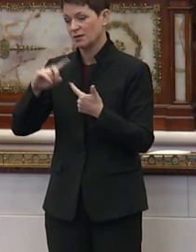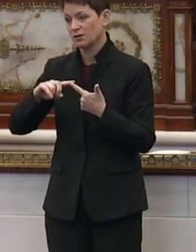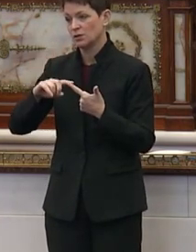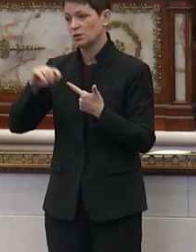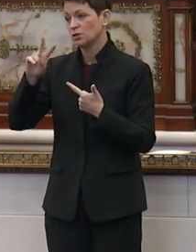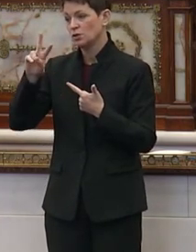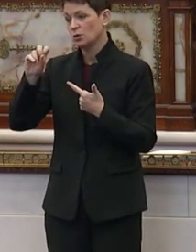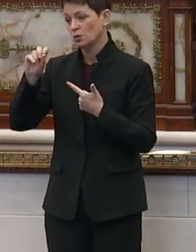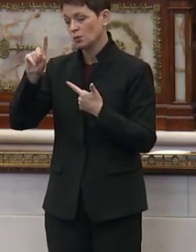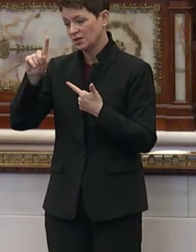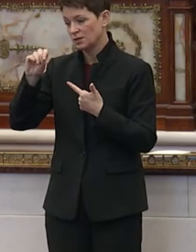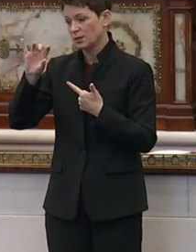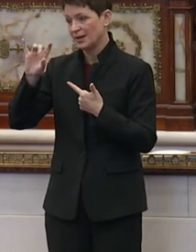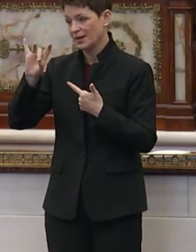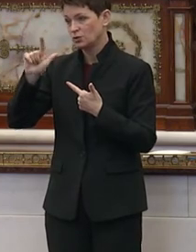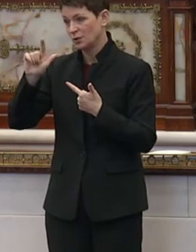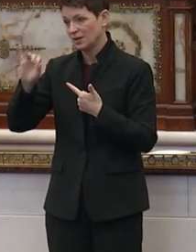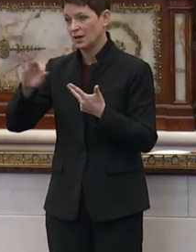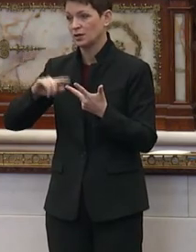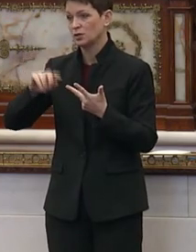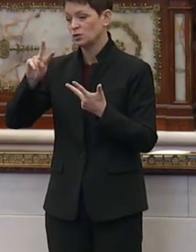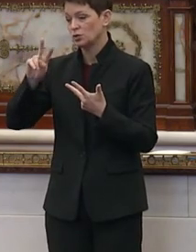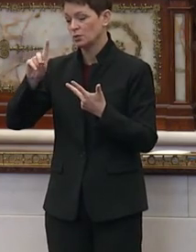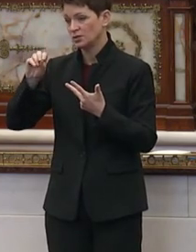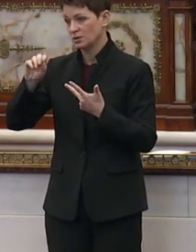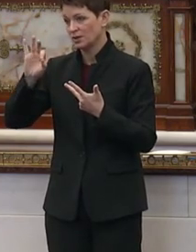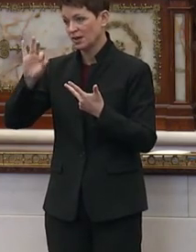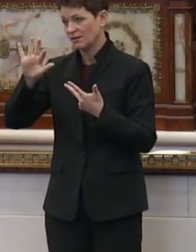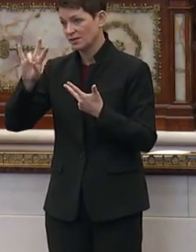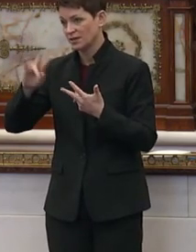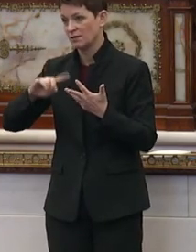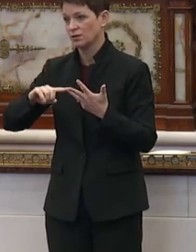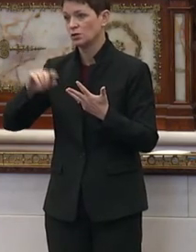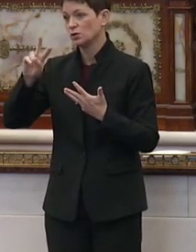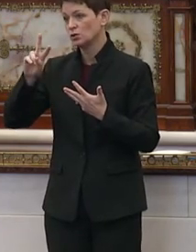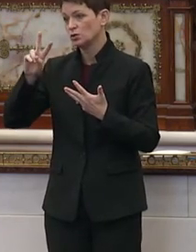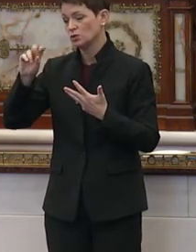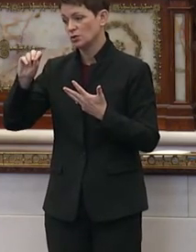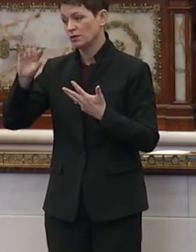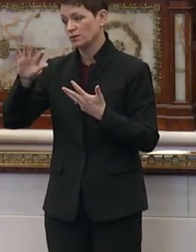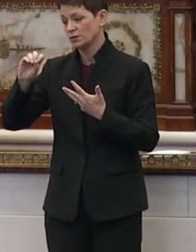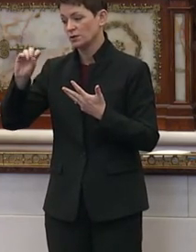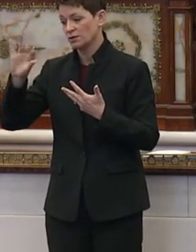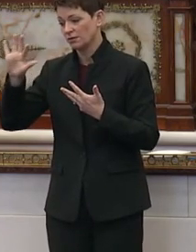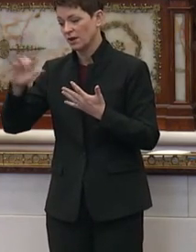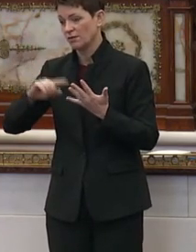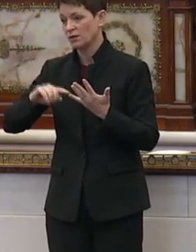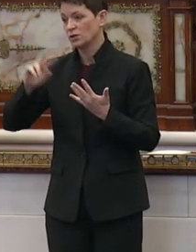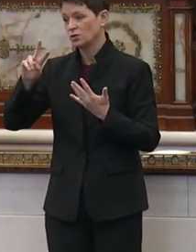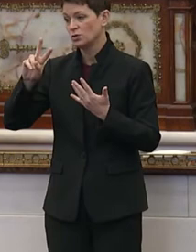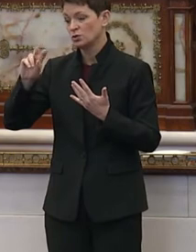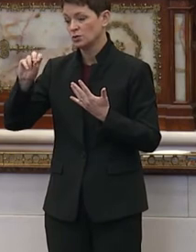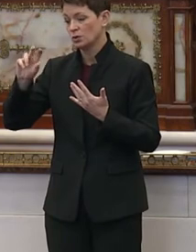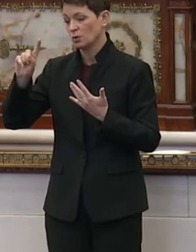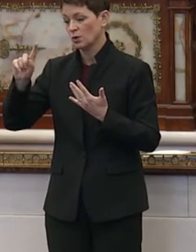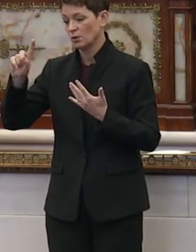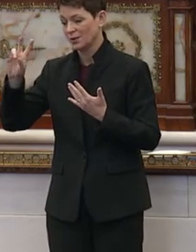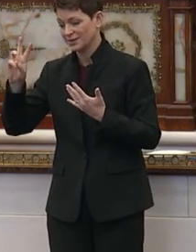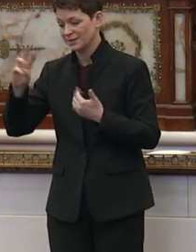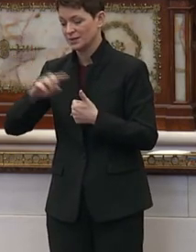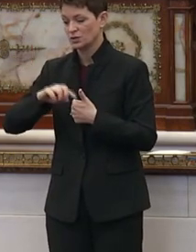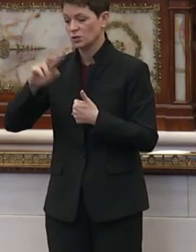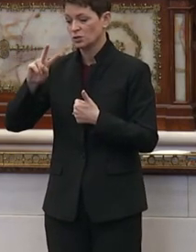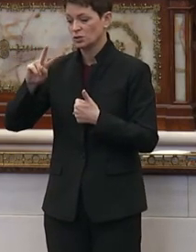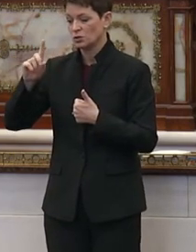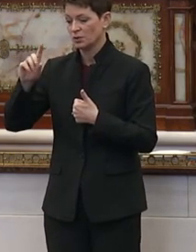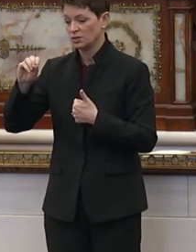210807, 210829, 210957, 220005, 220116,